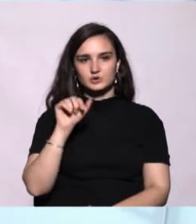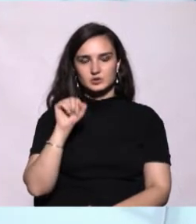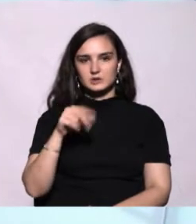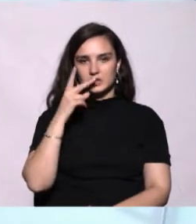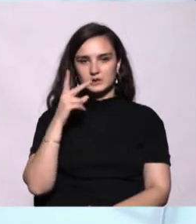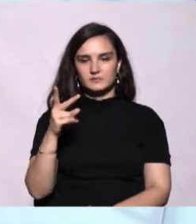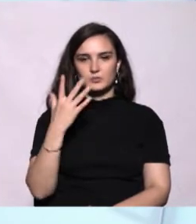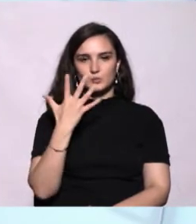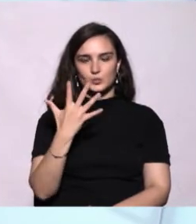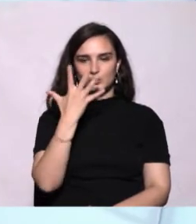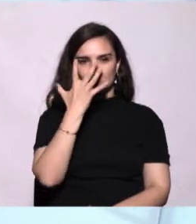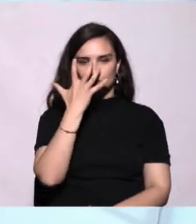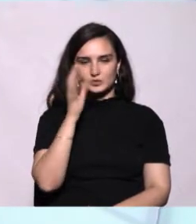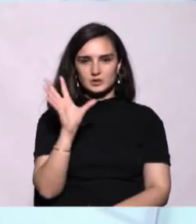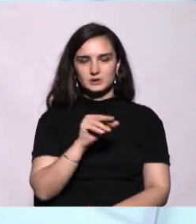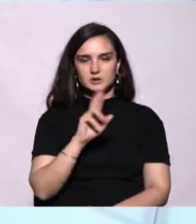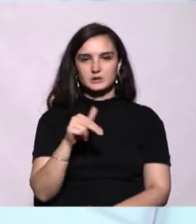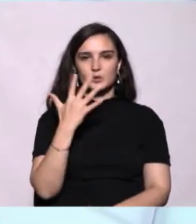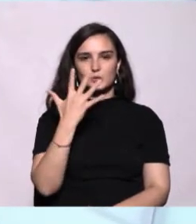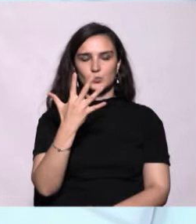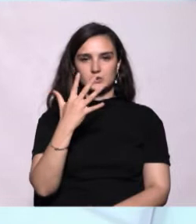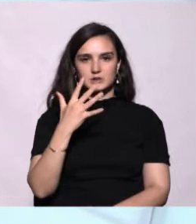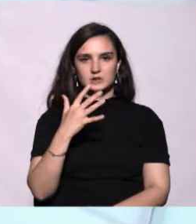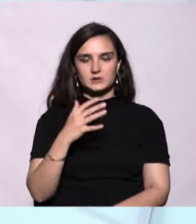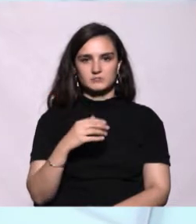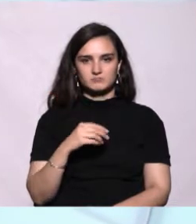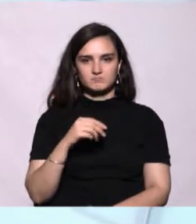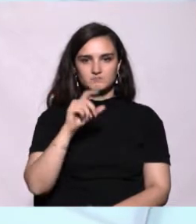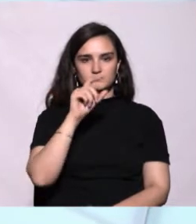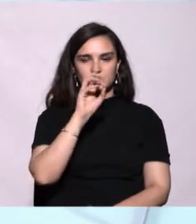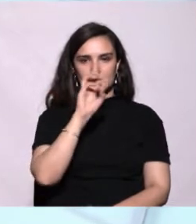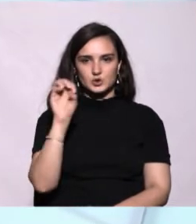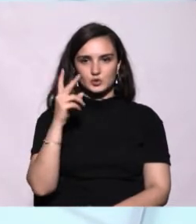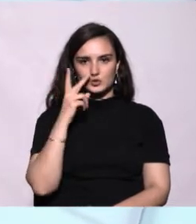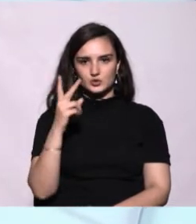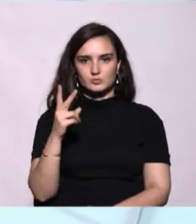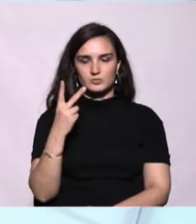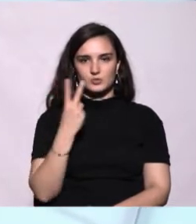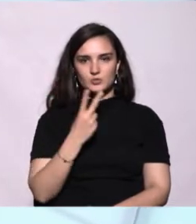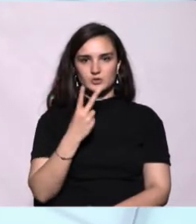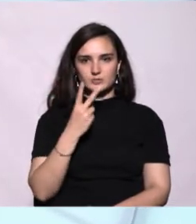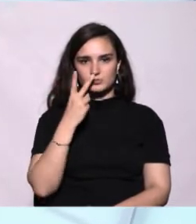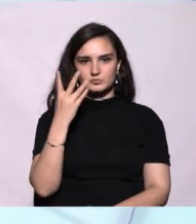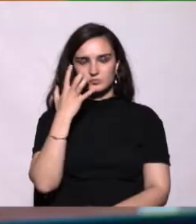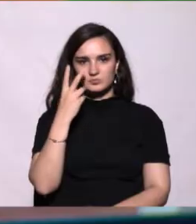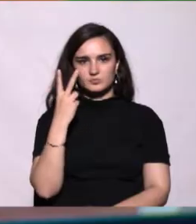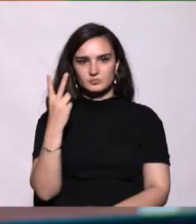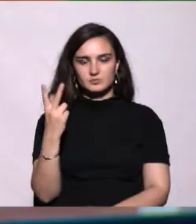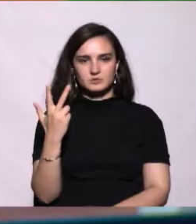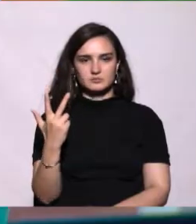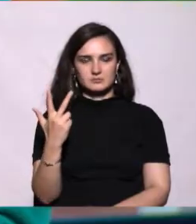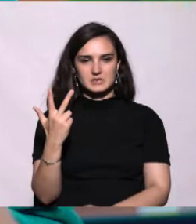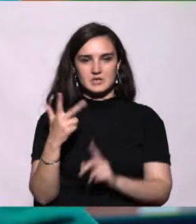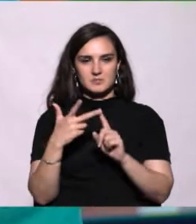see five pictures and five letters. Look at picture number two, look at picture number